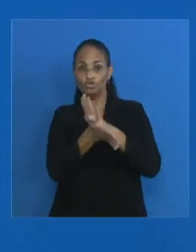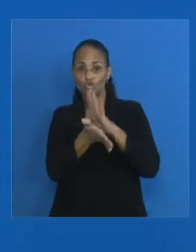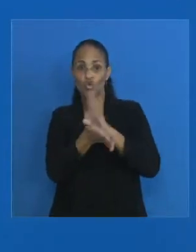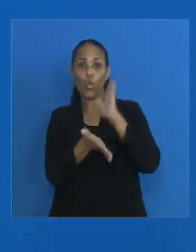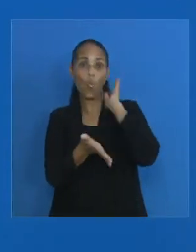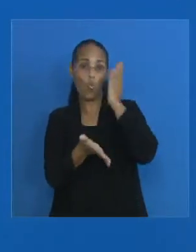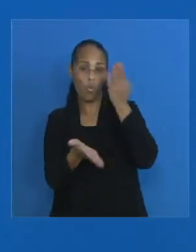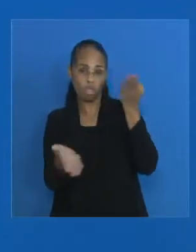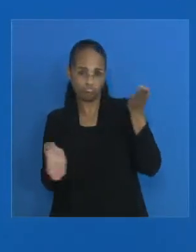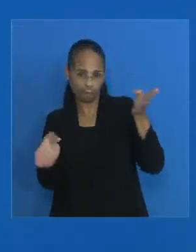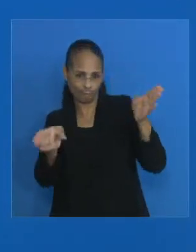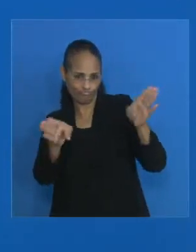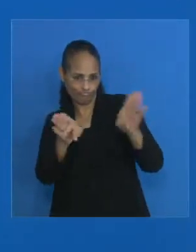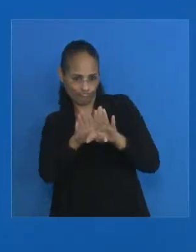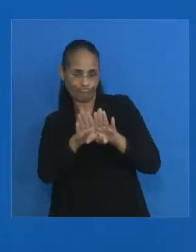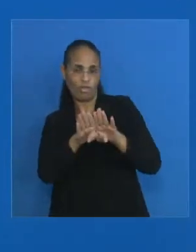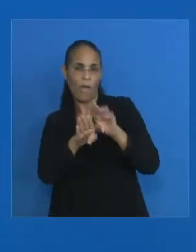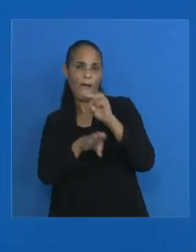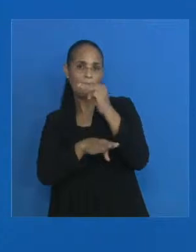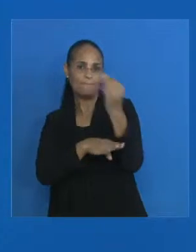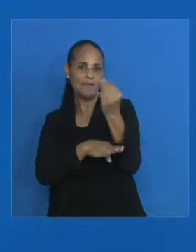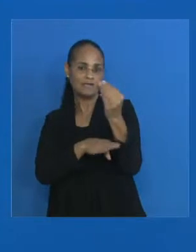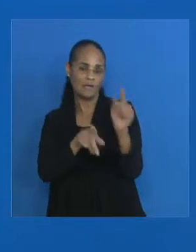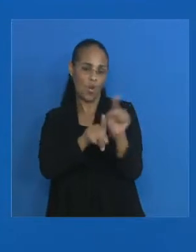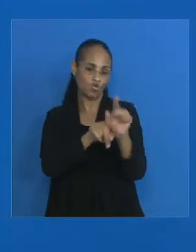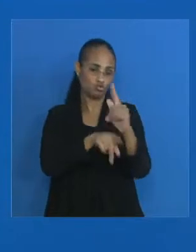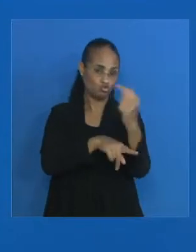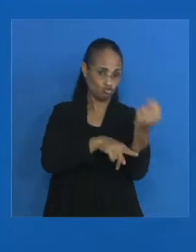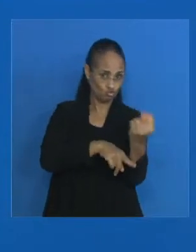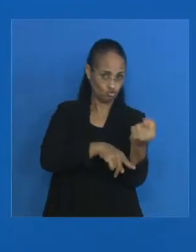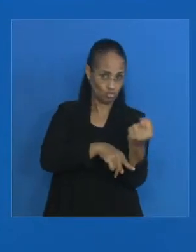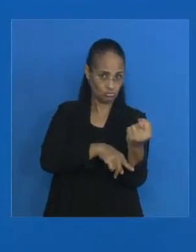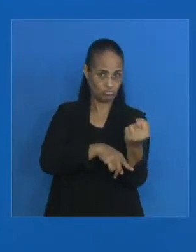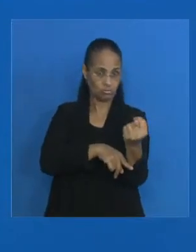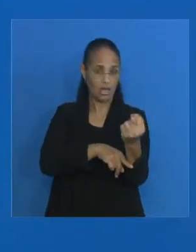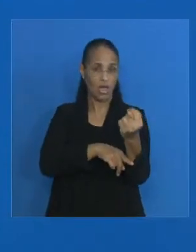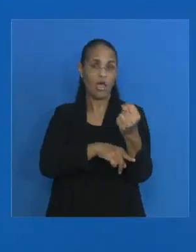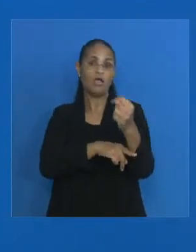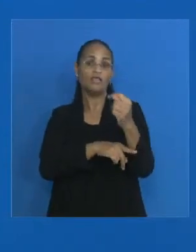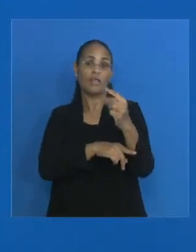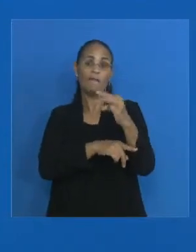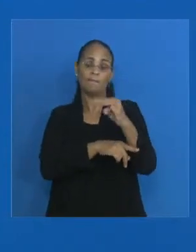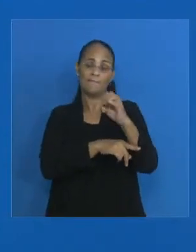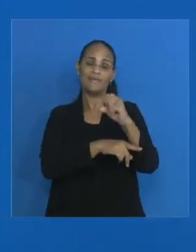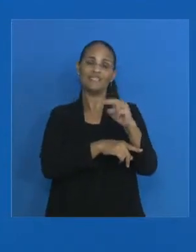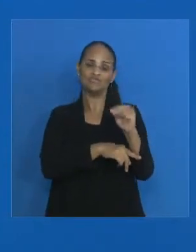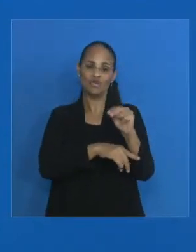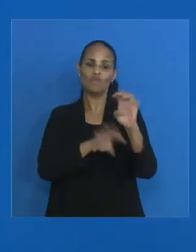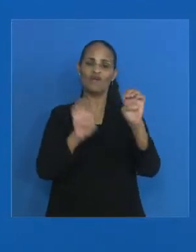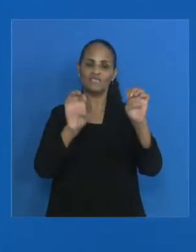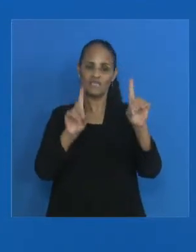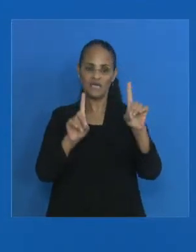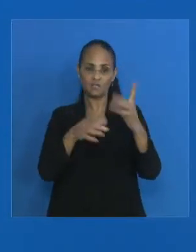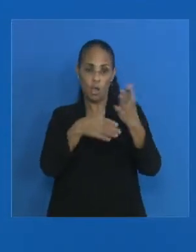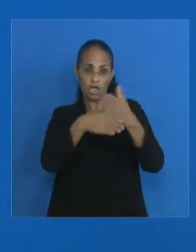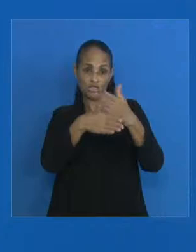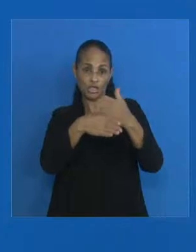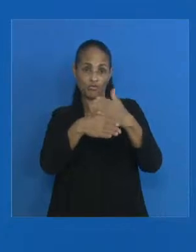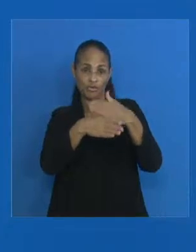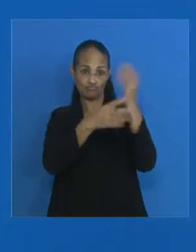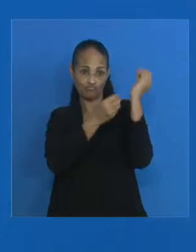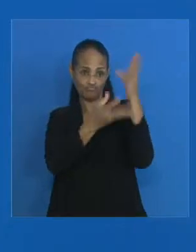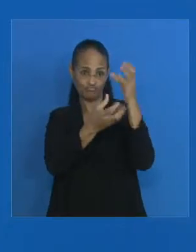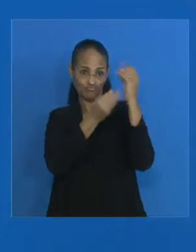be closed Monday and Tuesday. The Ministry of Education will be sharing updates with parents